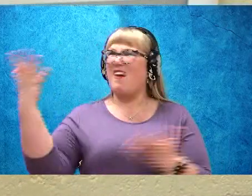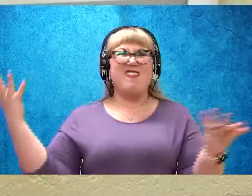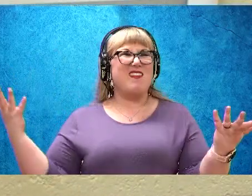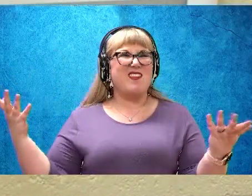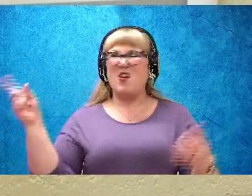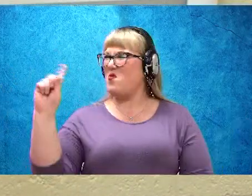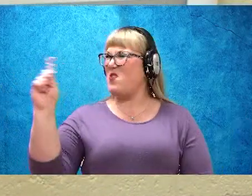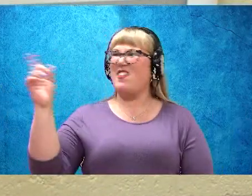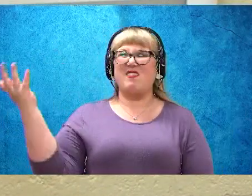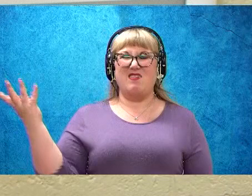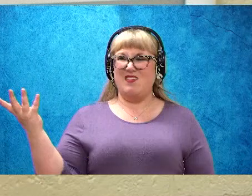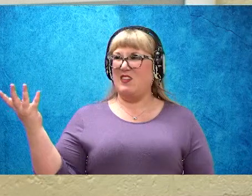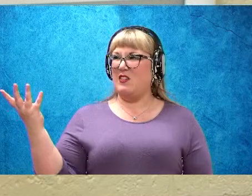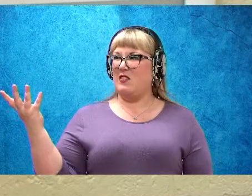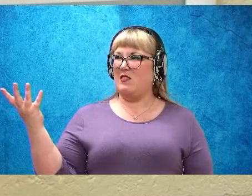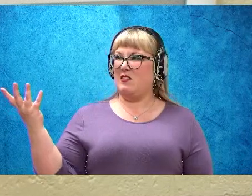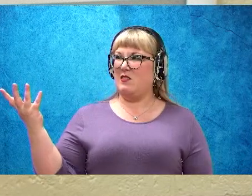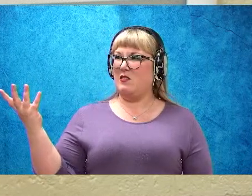number 10?